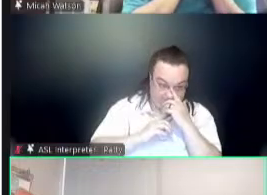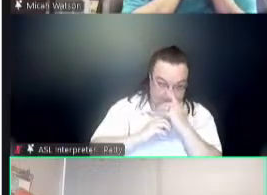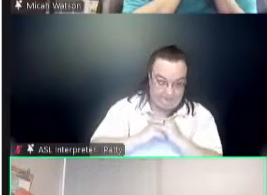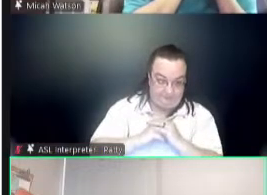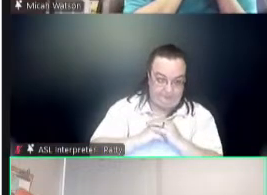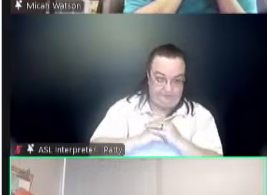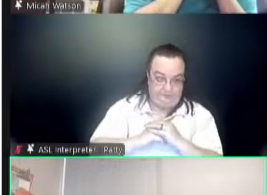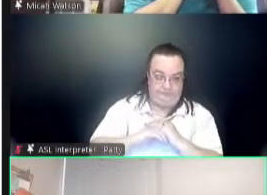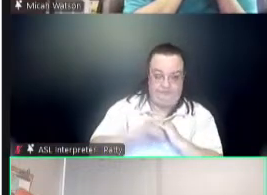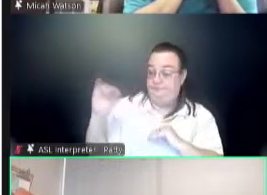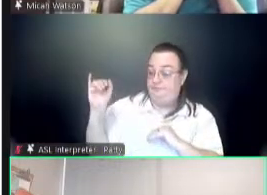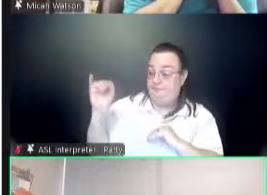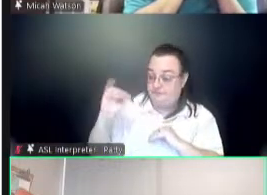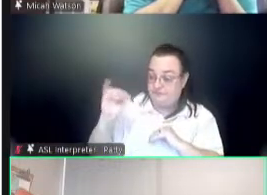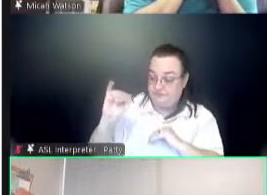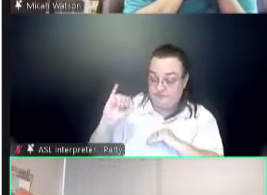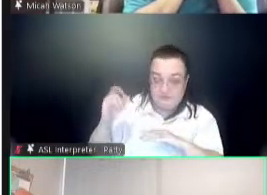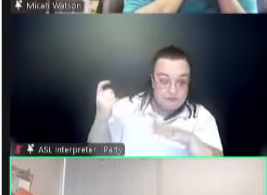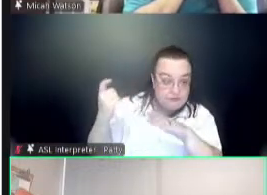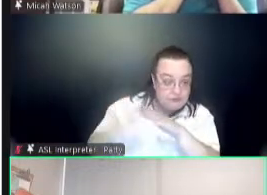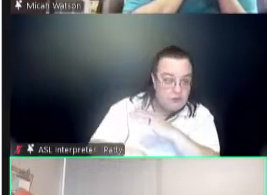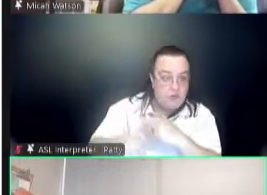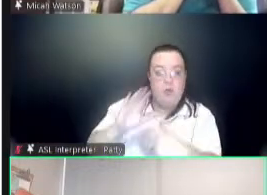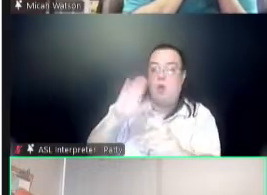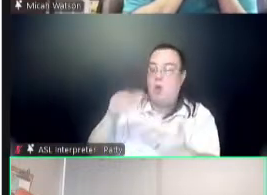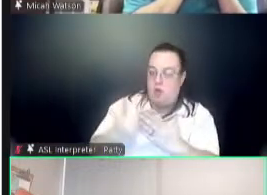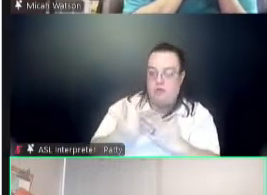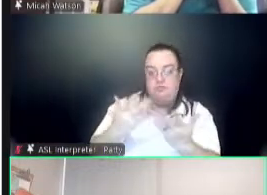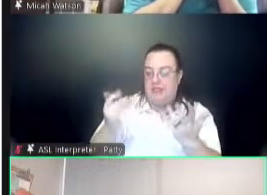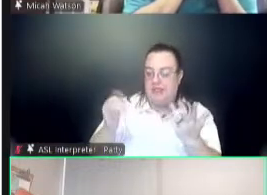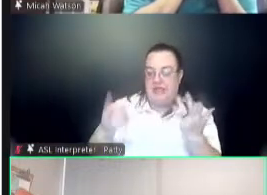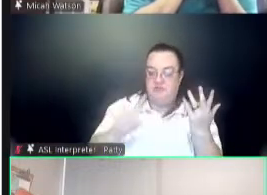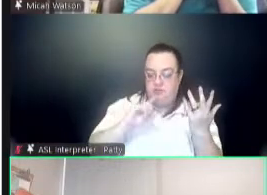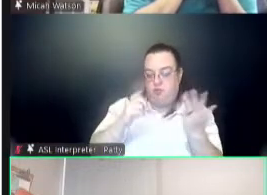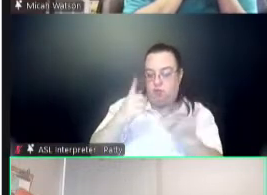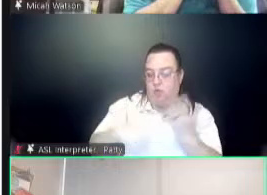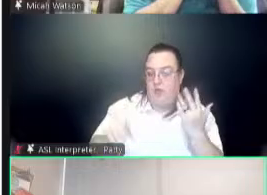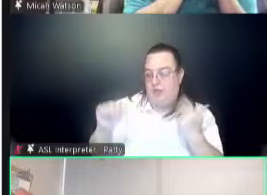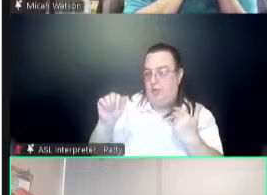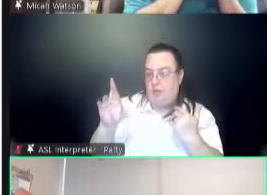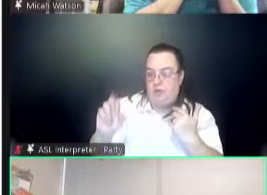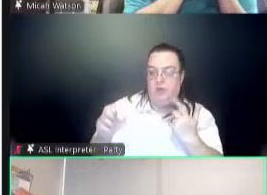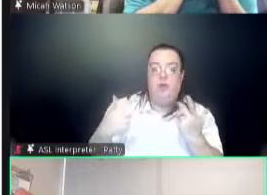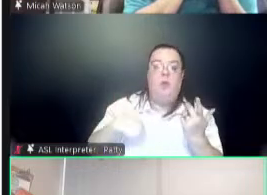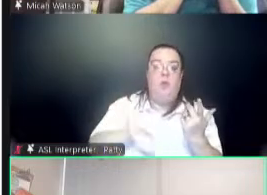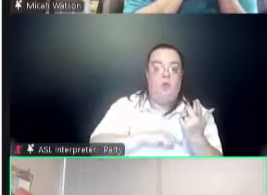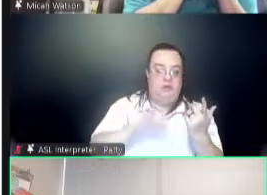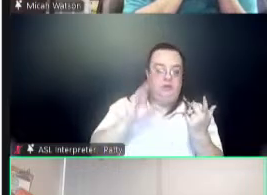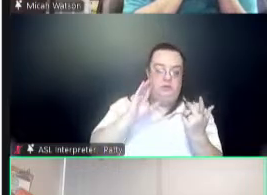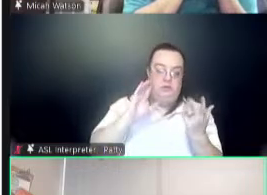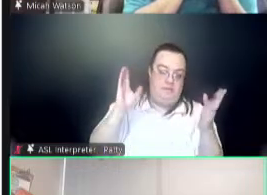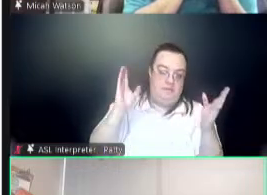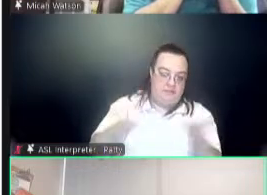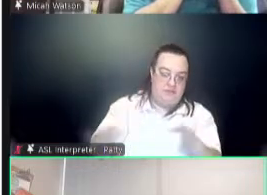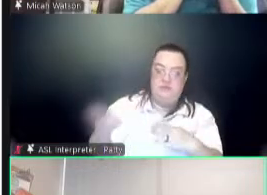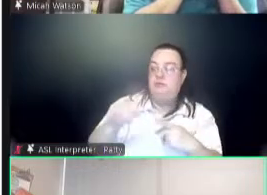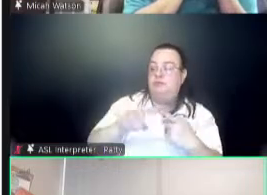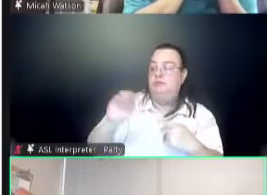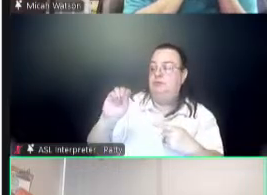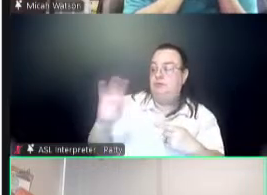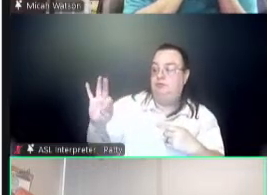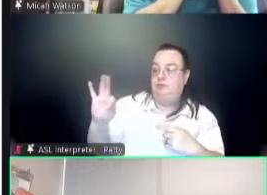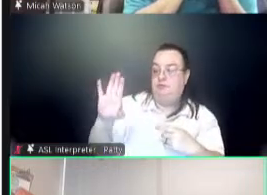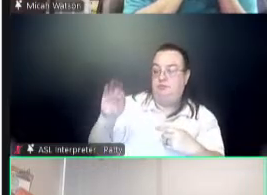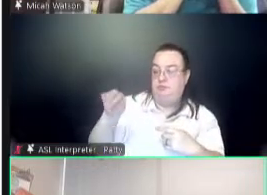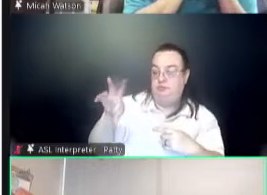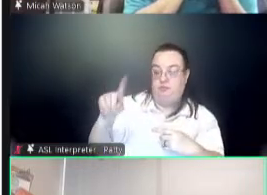the insurance costs are what they are. We will prepare to offboard this because we